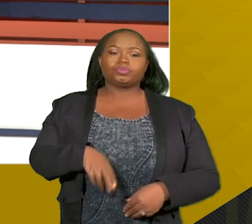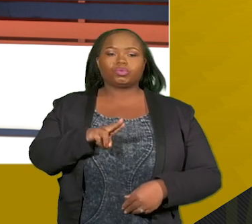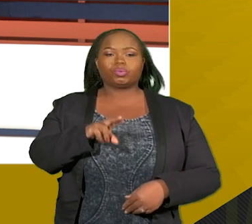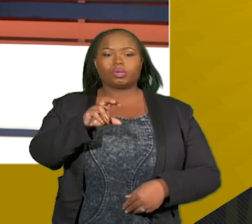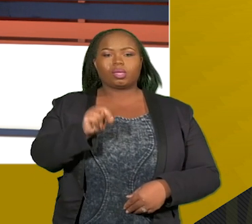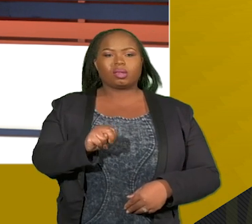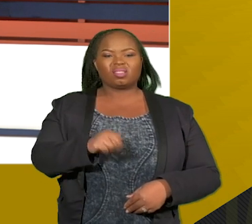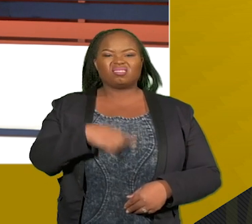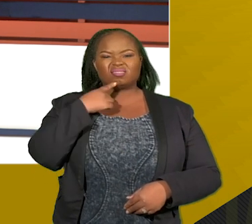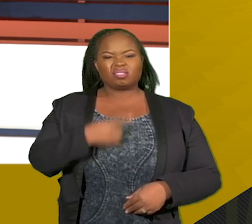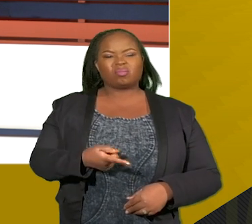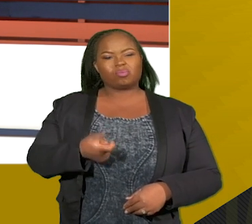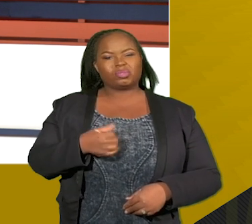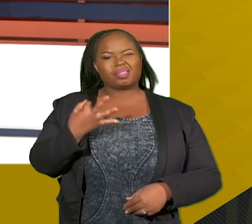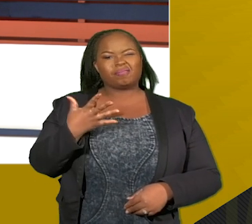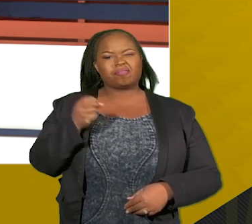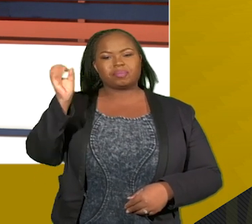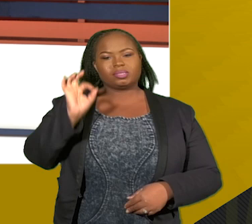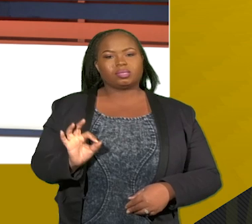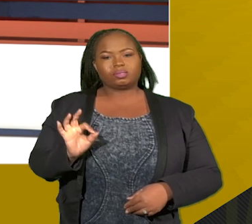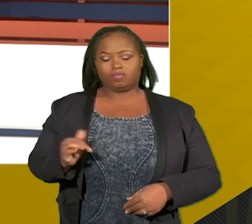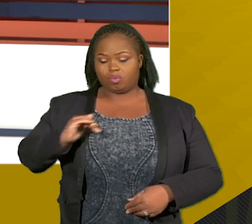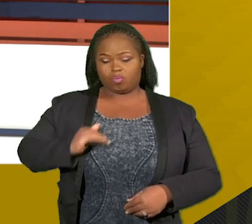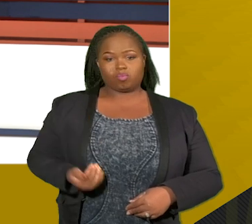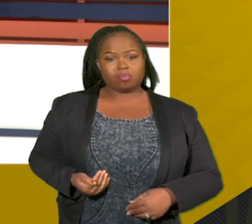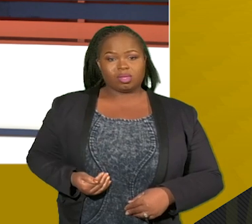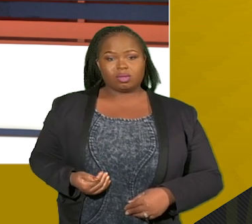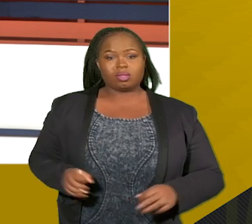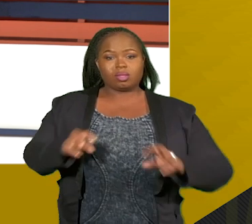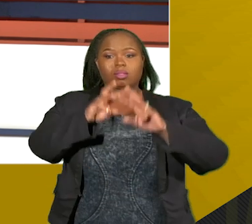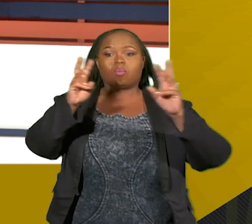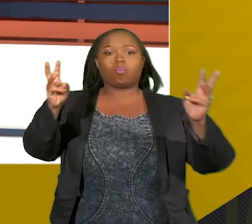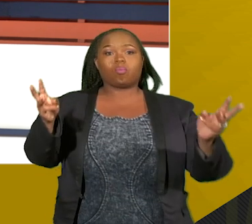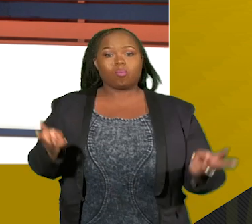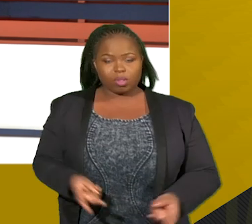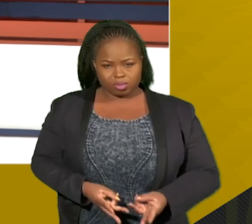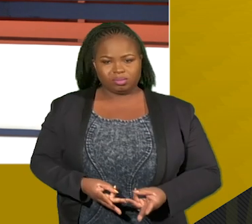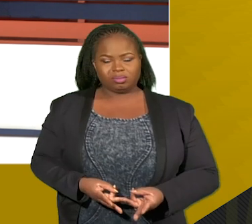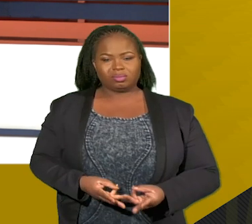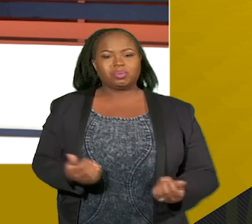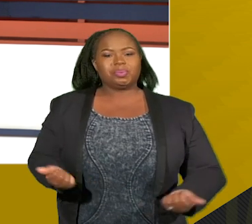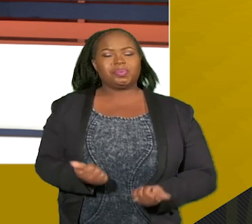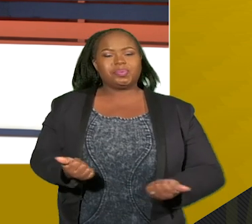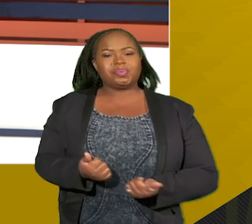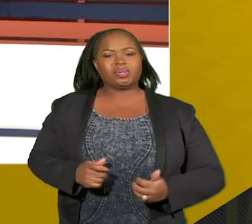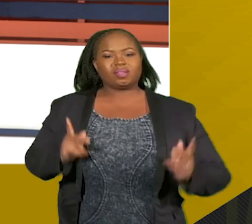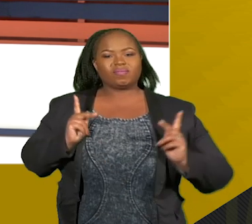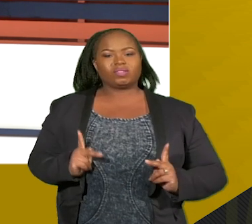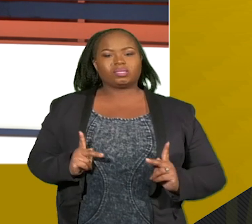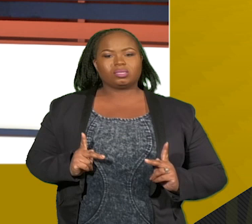Nations says that almost 35% ya basadi ba mo lefaseng ka moka have reported or have been abused